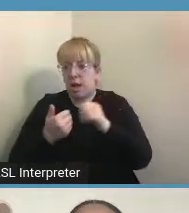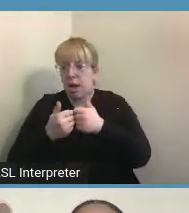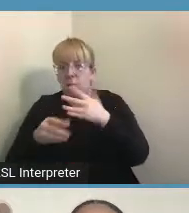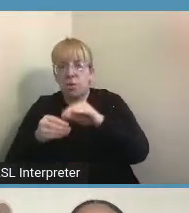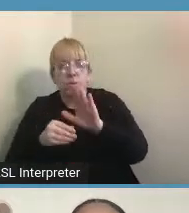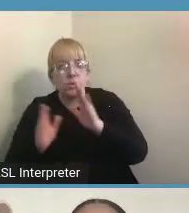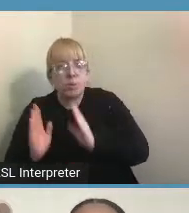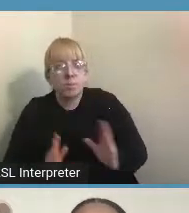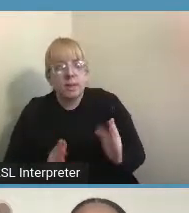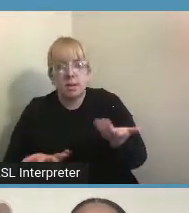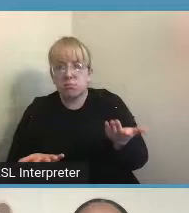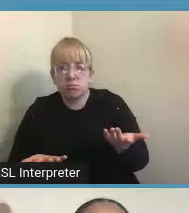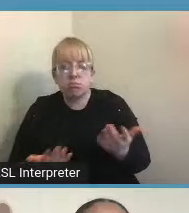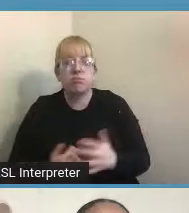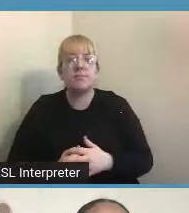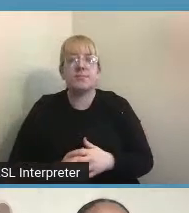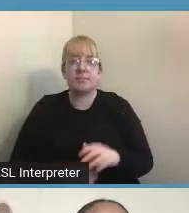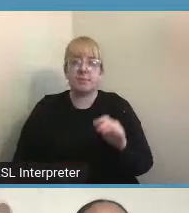that's